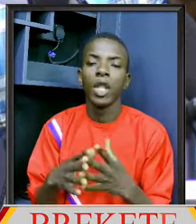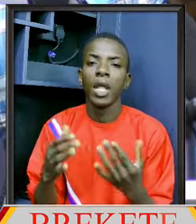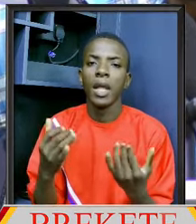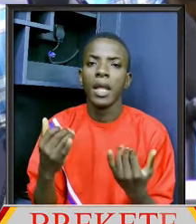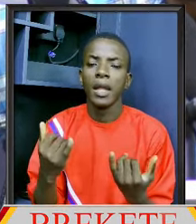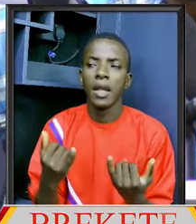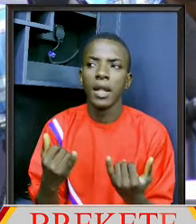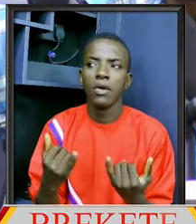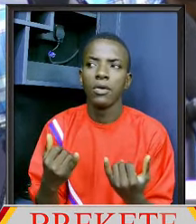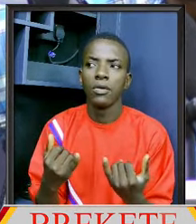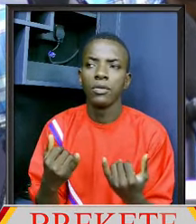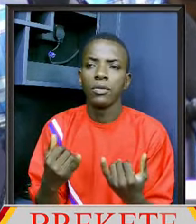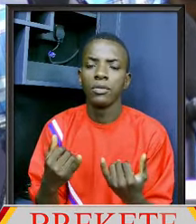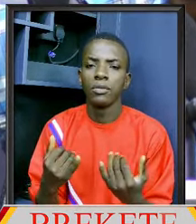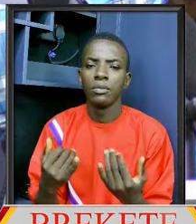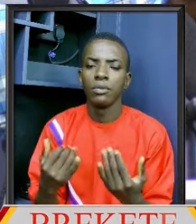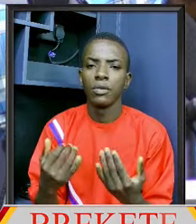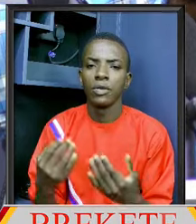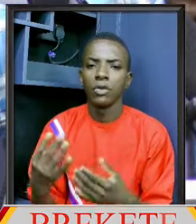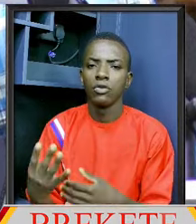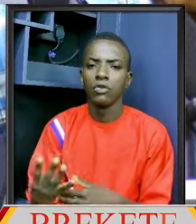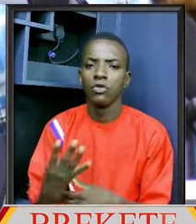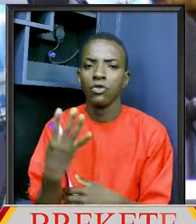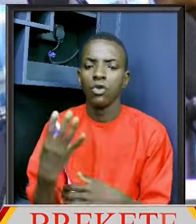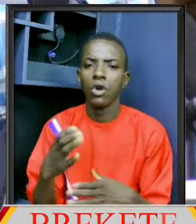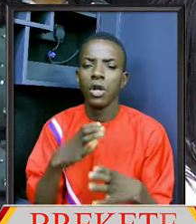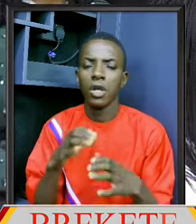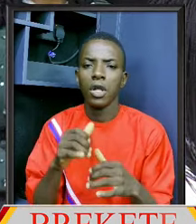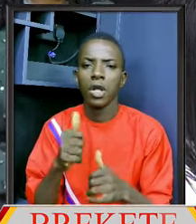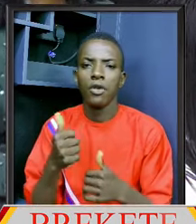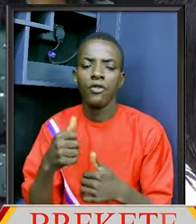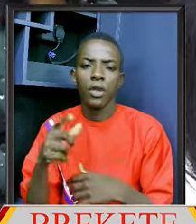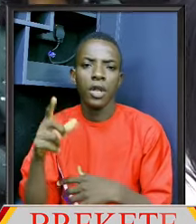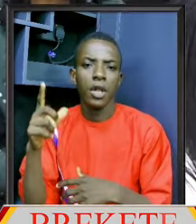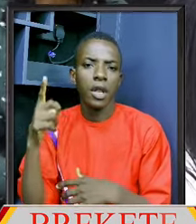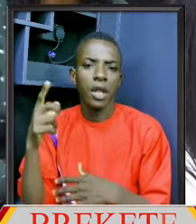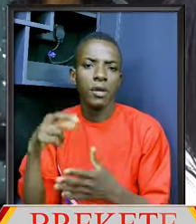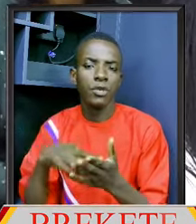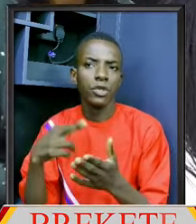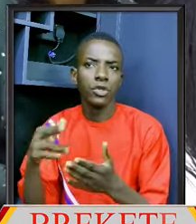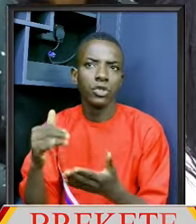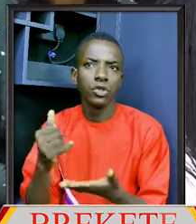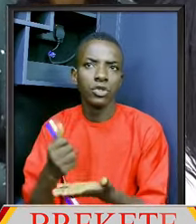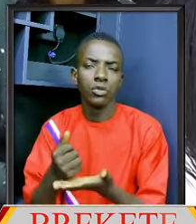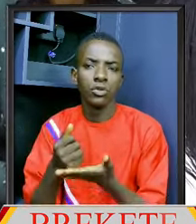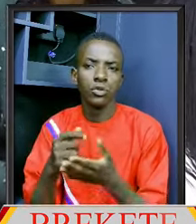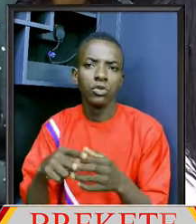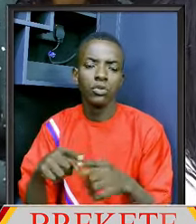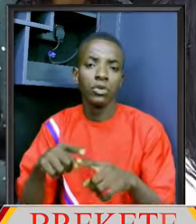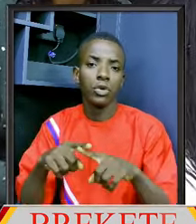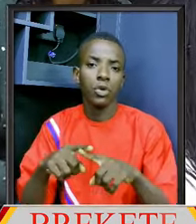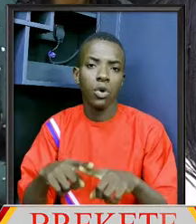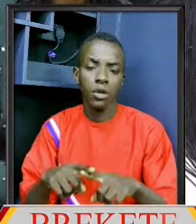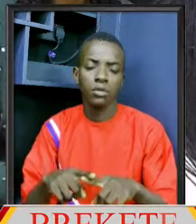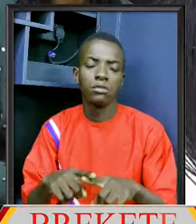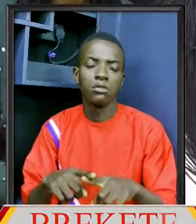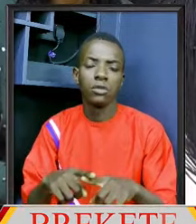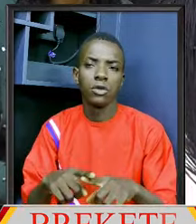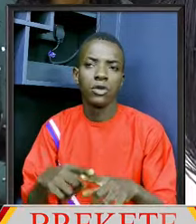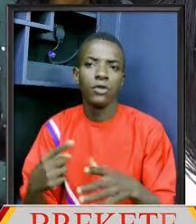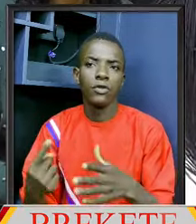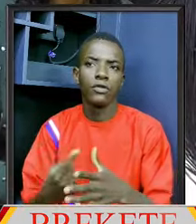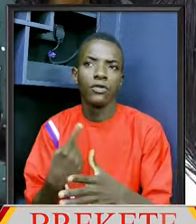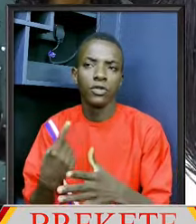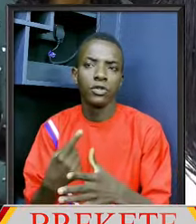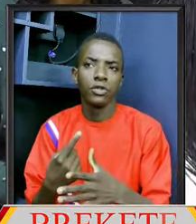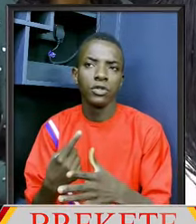Now, the 4 character be say every lab result suppose they reliable. First